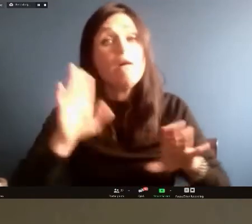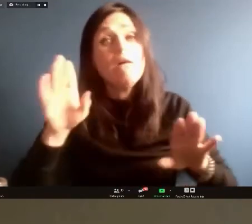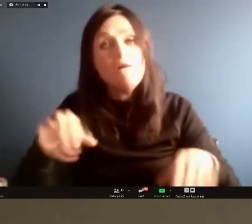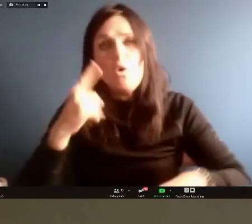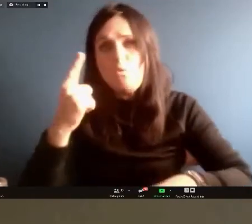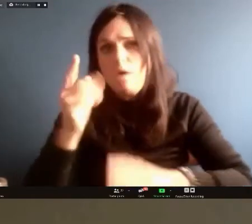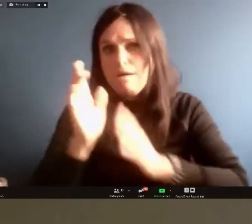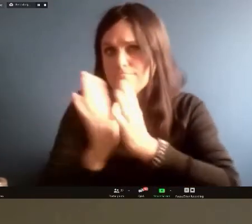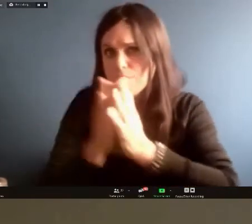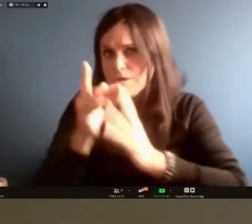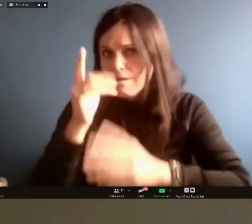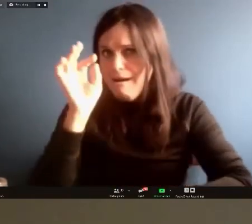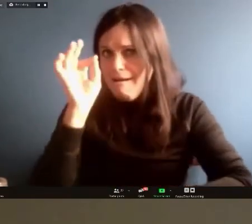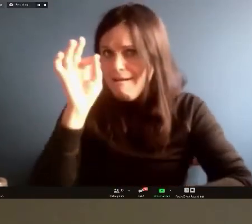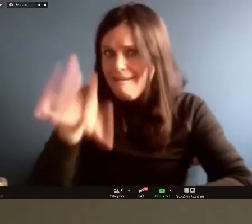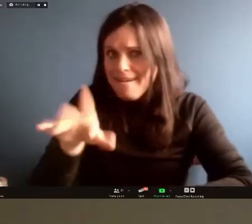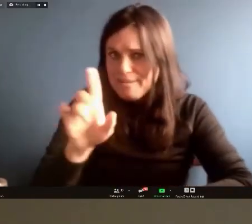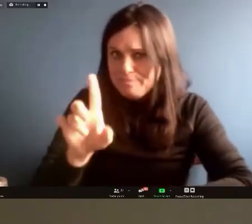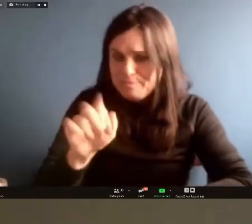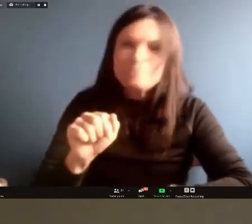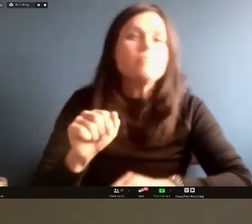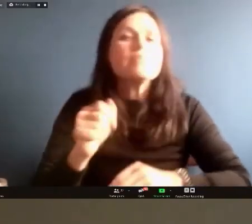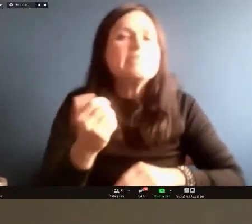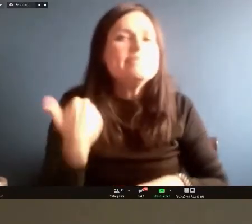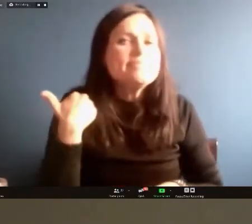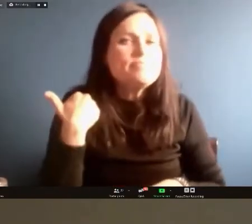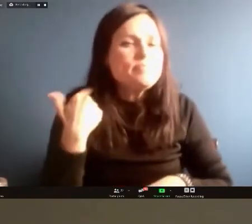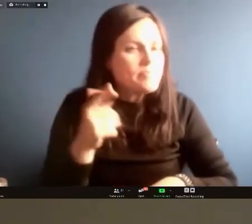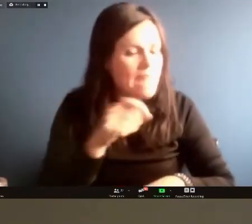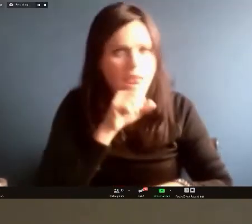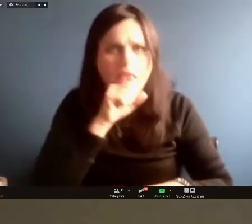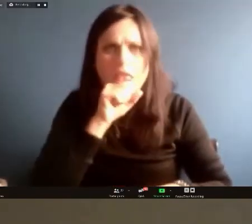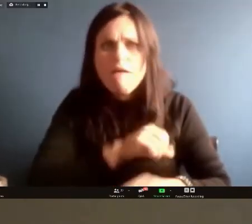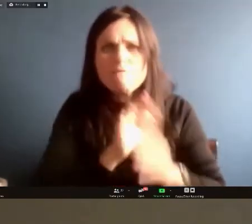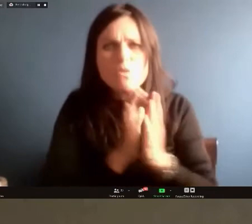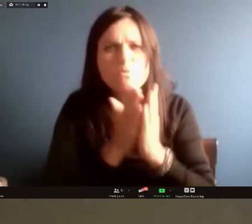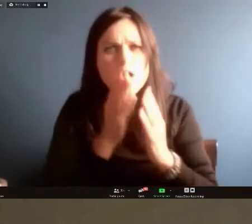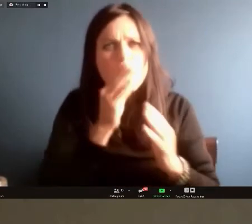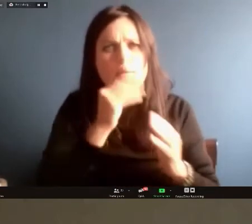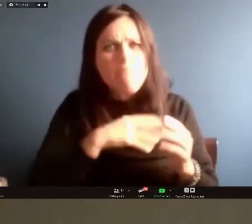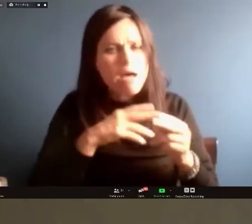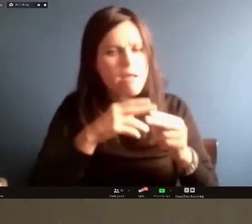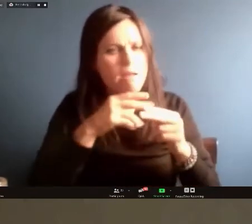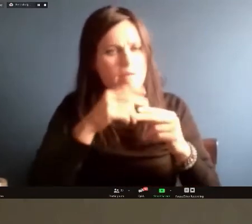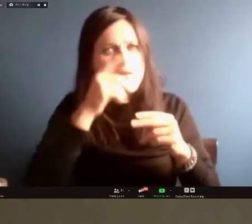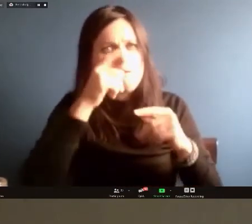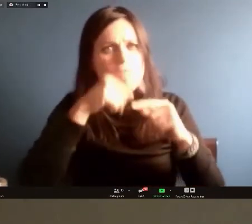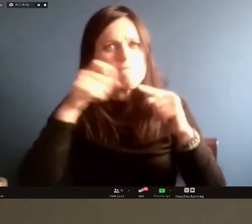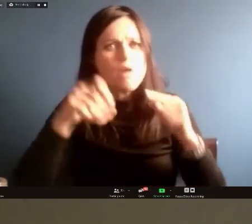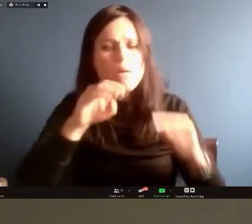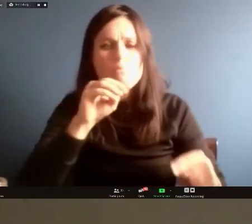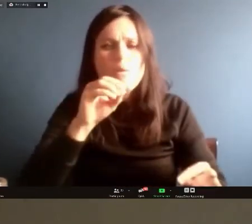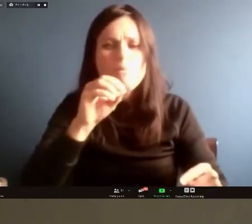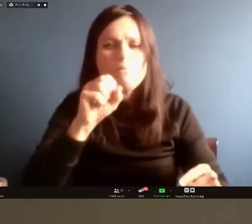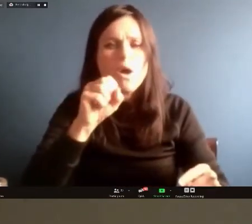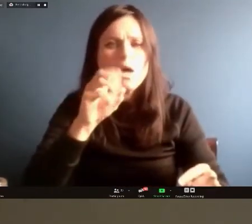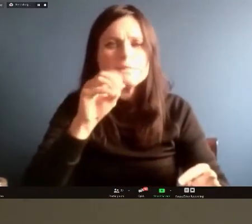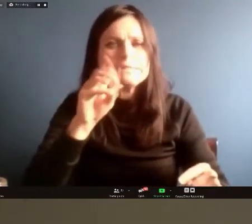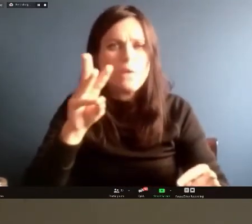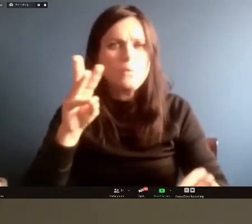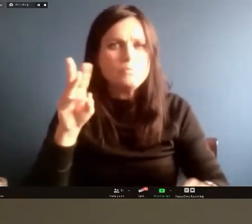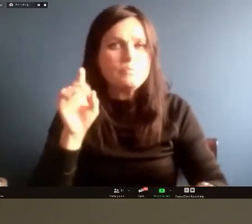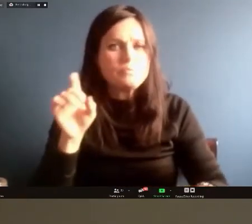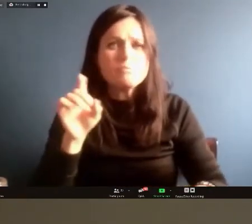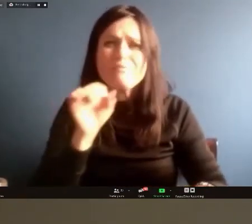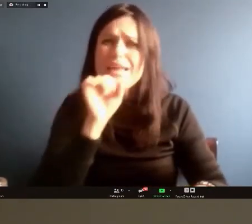loved a few years ago was A Gentleman in Moscow. I loved that book so much.